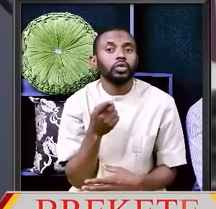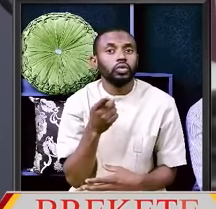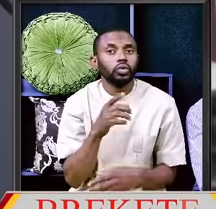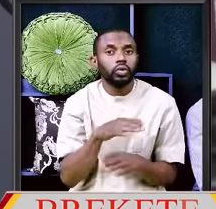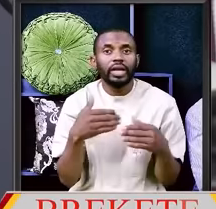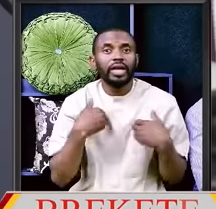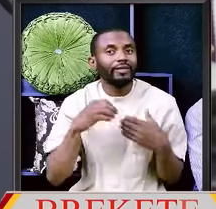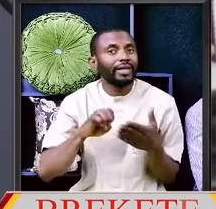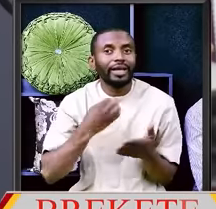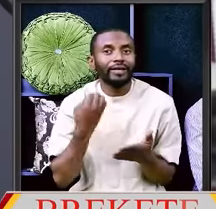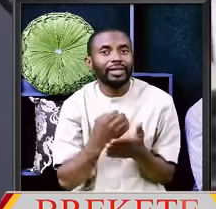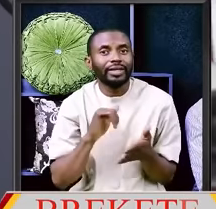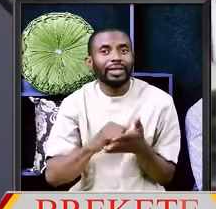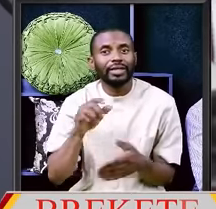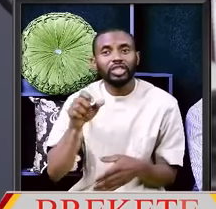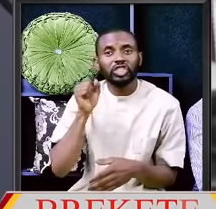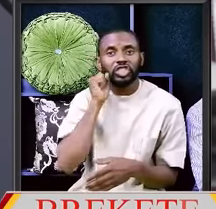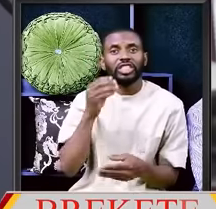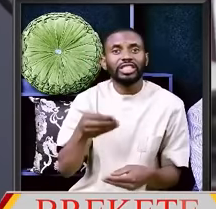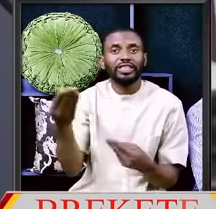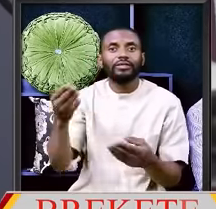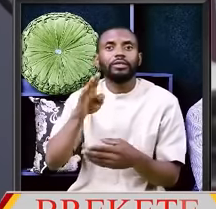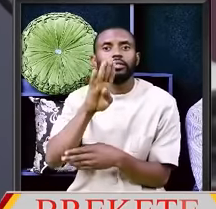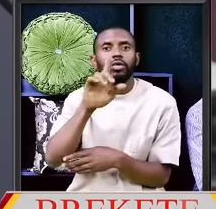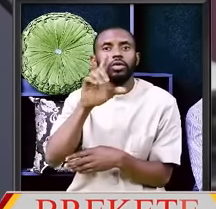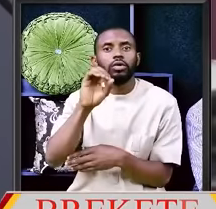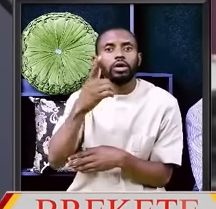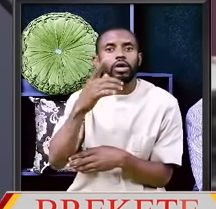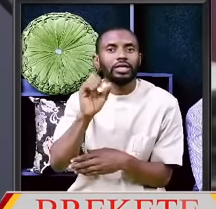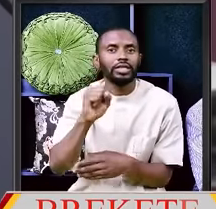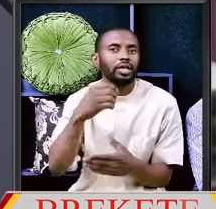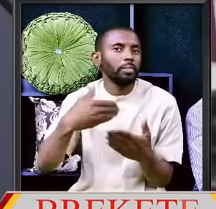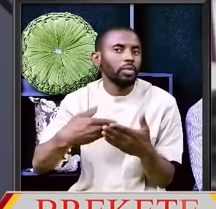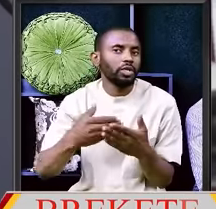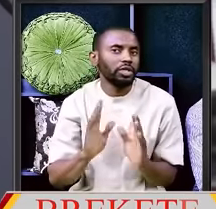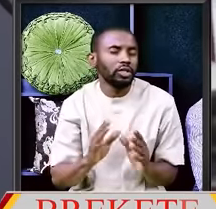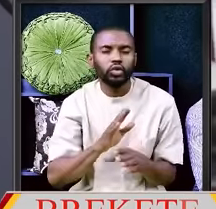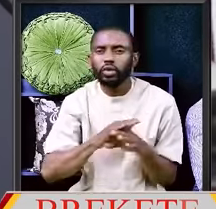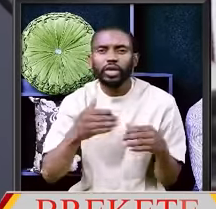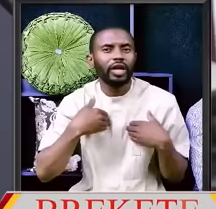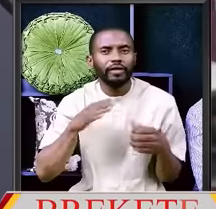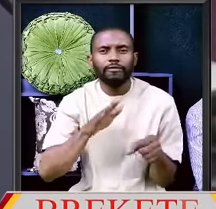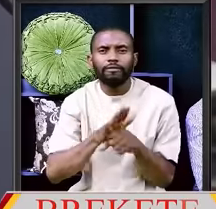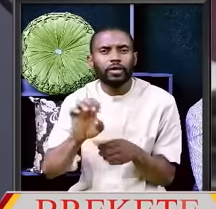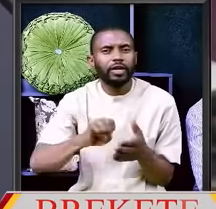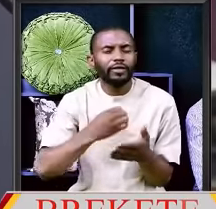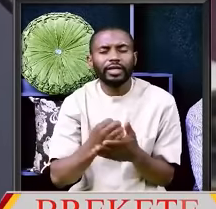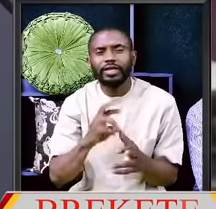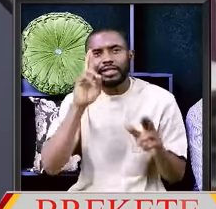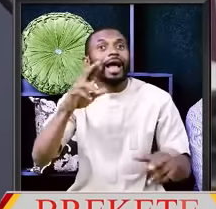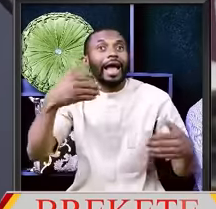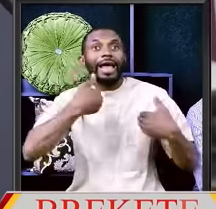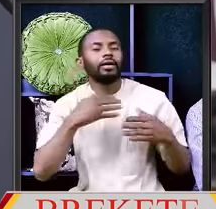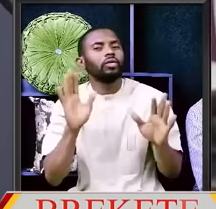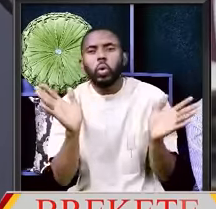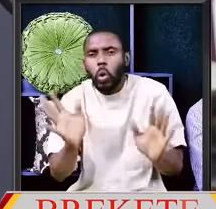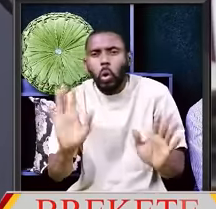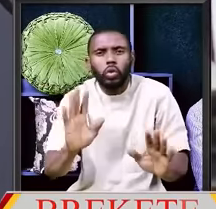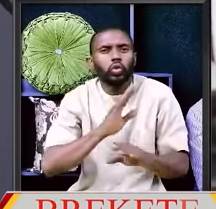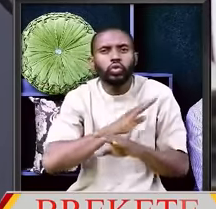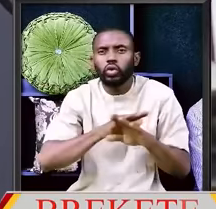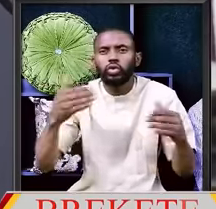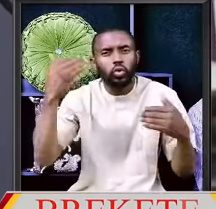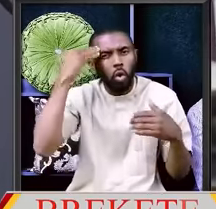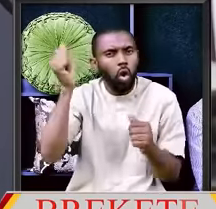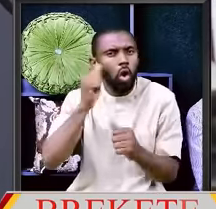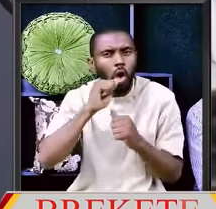You don't get any evidence say she give bloggers money. You don't even get full evidence. You are not all knowing.